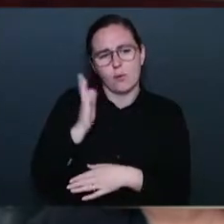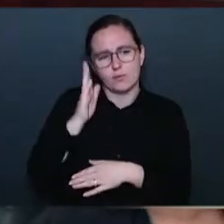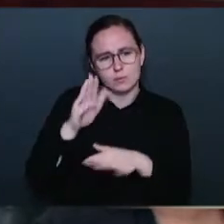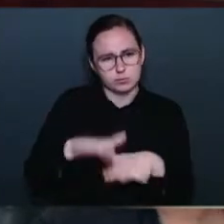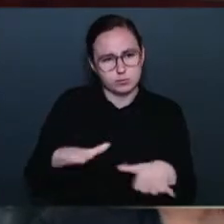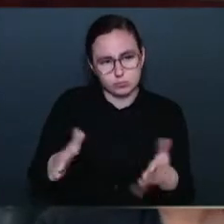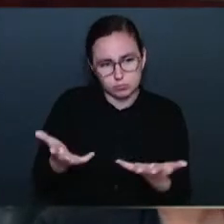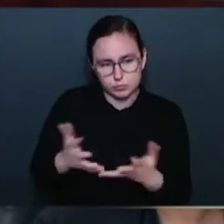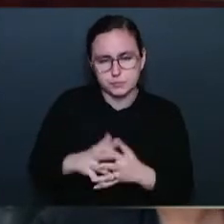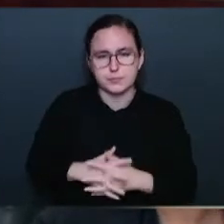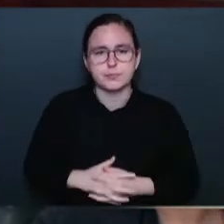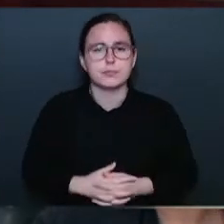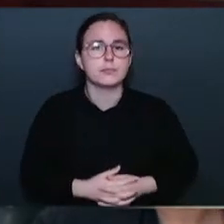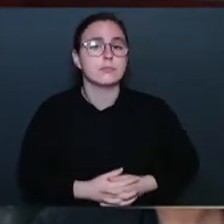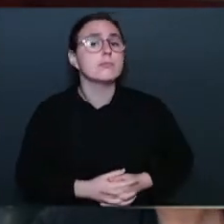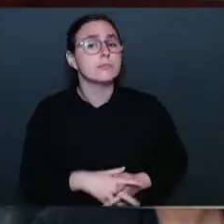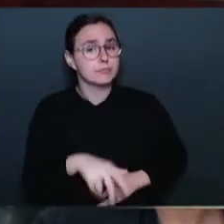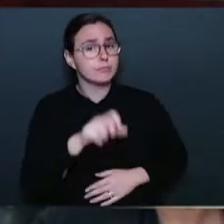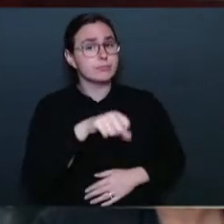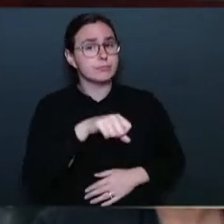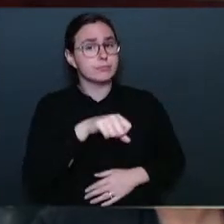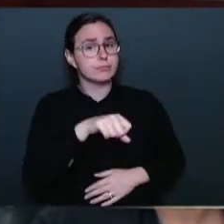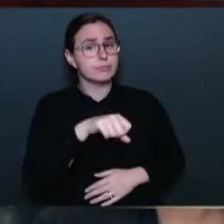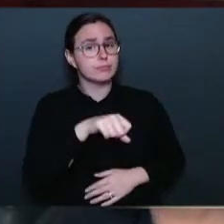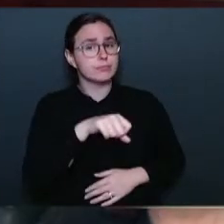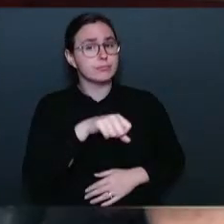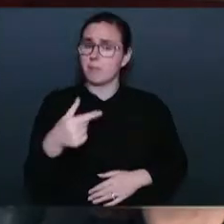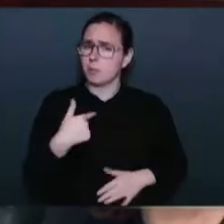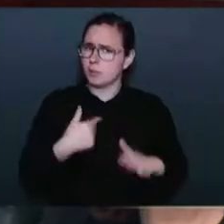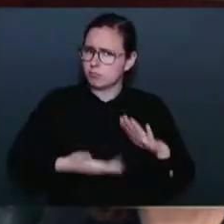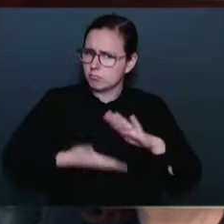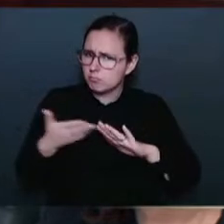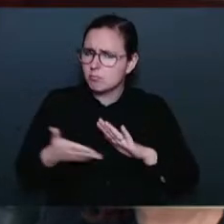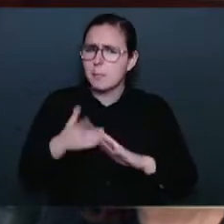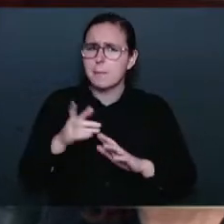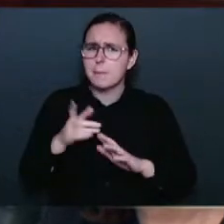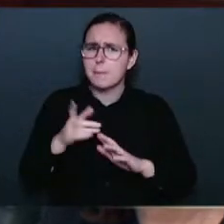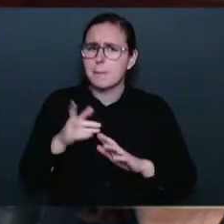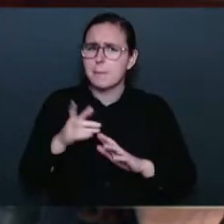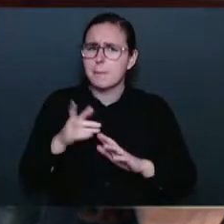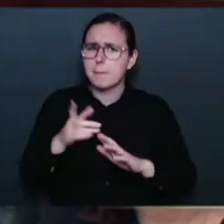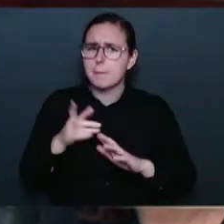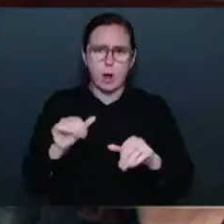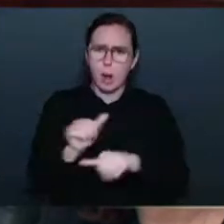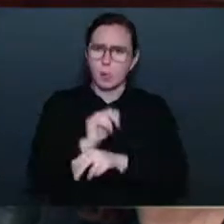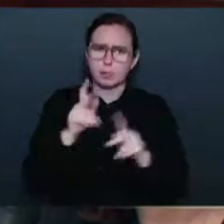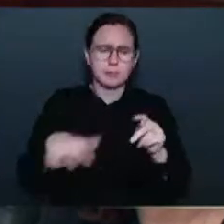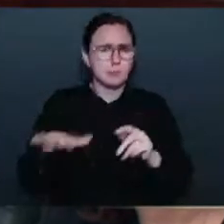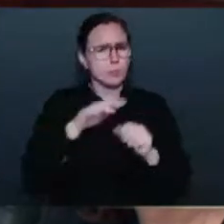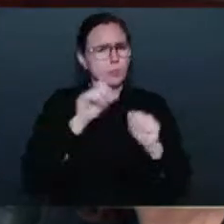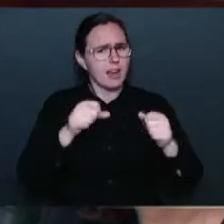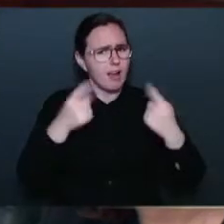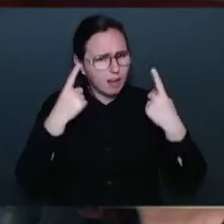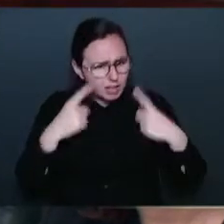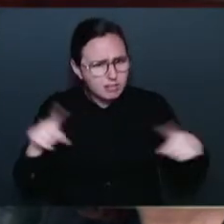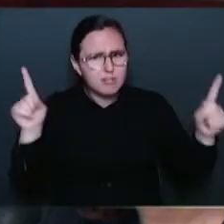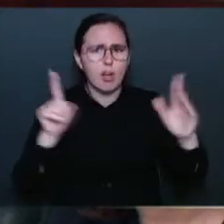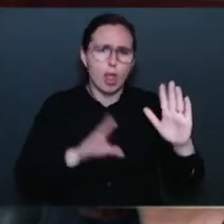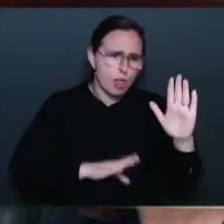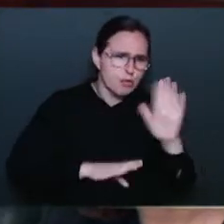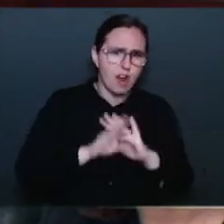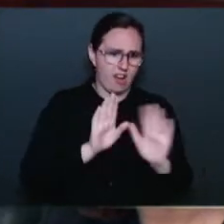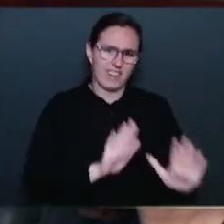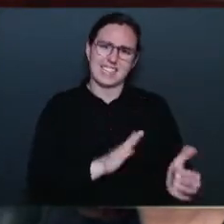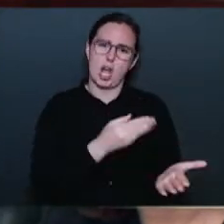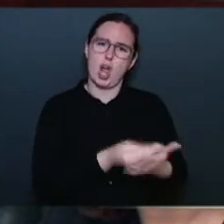economic future for all albertans and paying down debts a key priority we are paying down 13.4 billion dollars